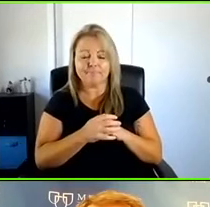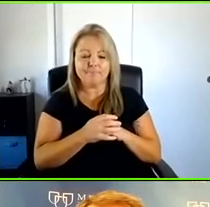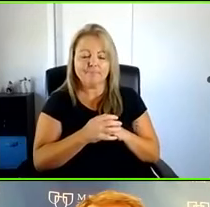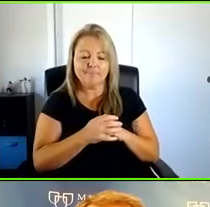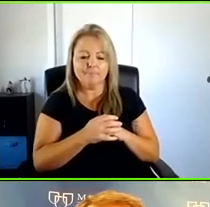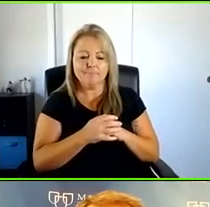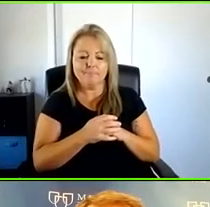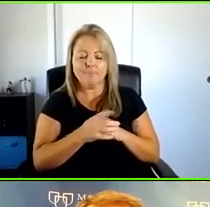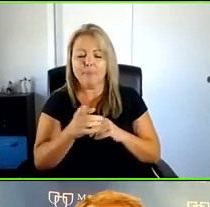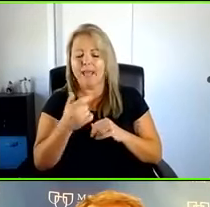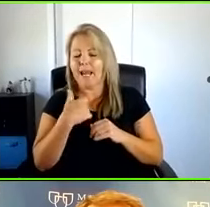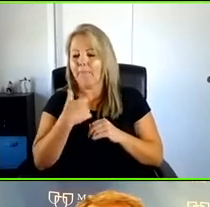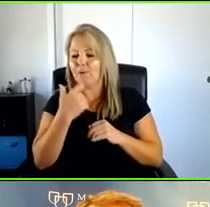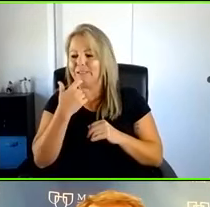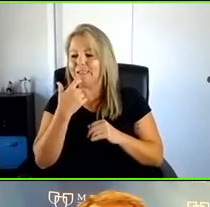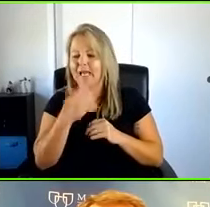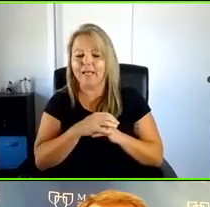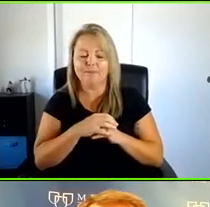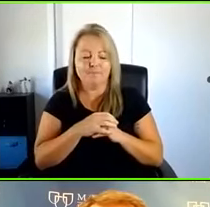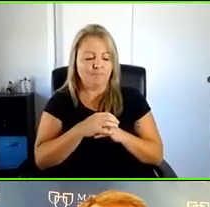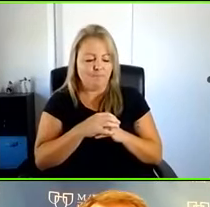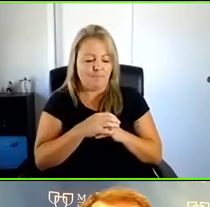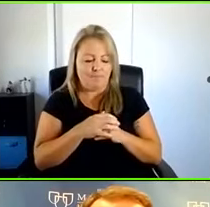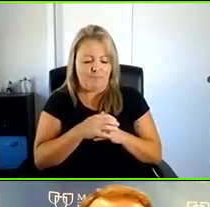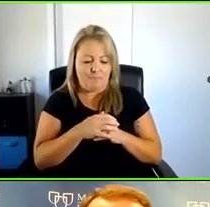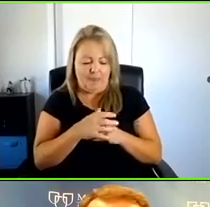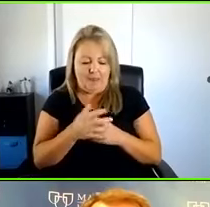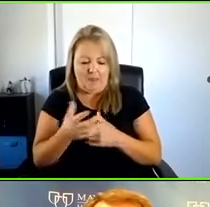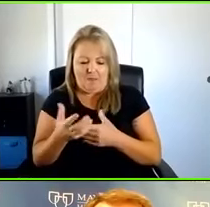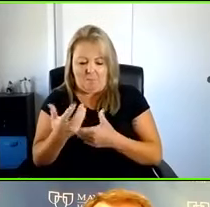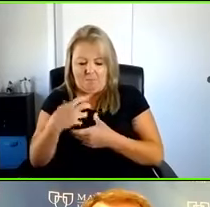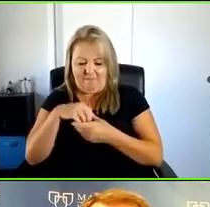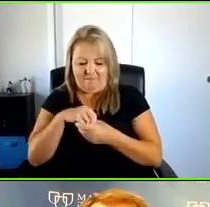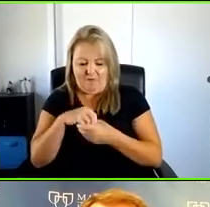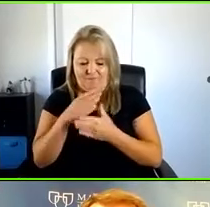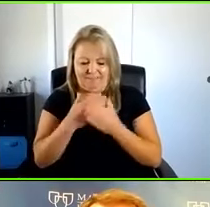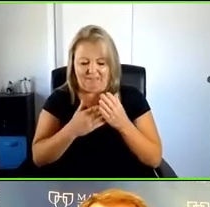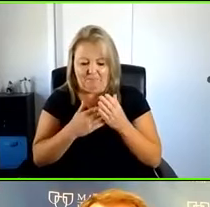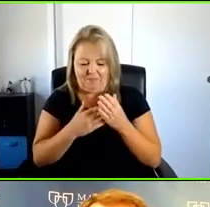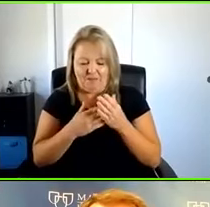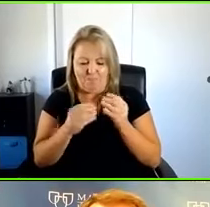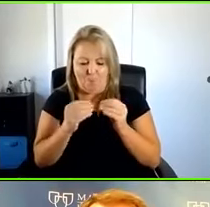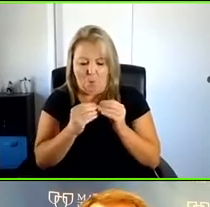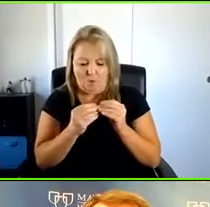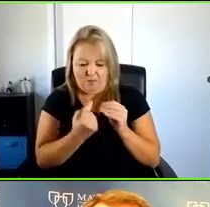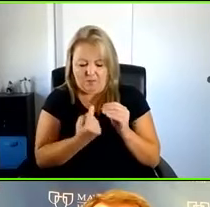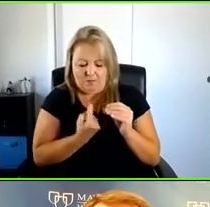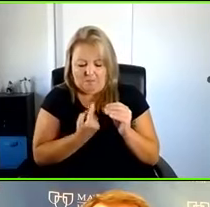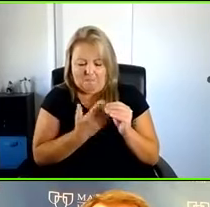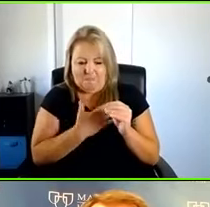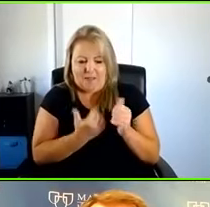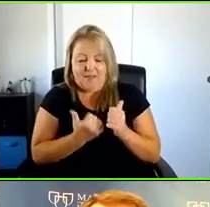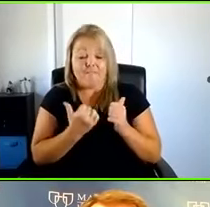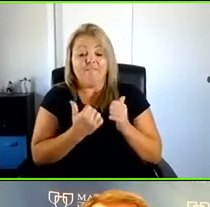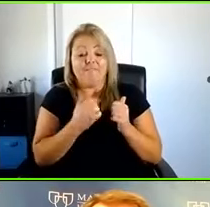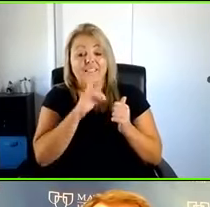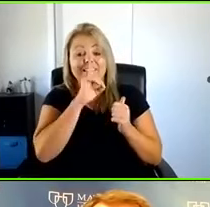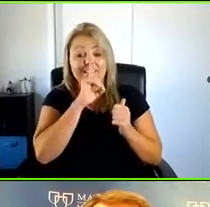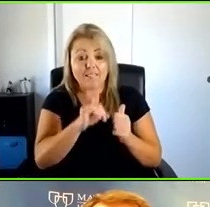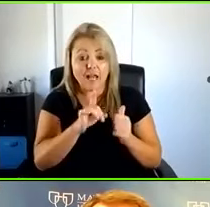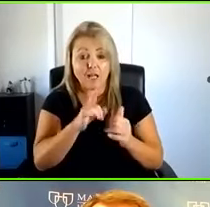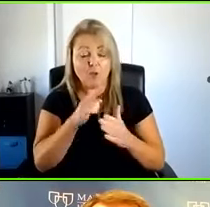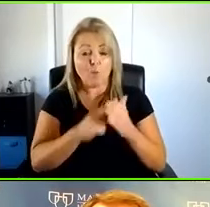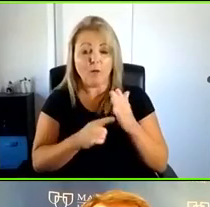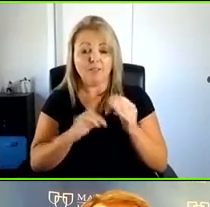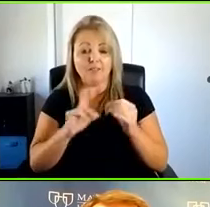Yeah, and I'll just come back and say that being a part of something bigger than yourself, like you indicate, Dr. Kowalski, is exactly what's behind